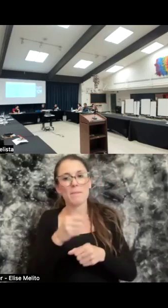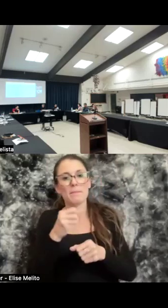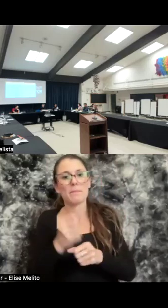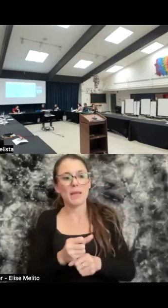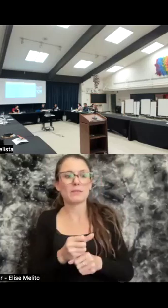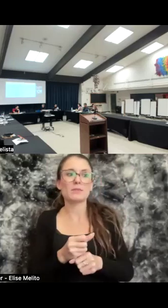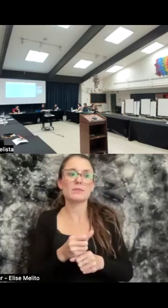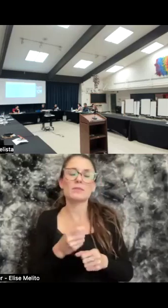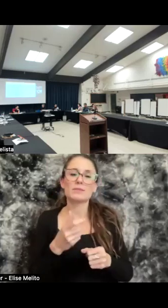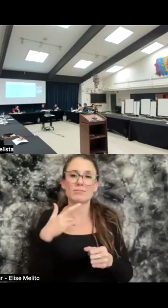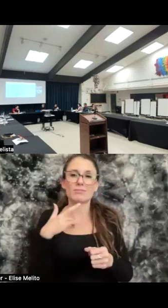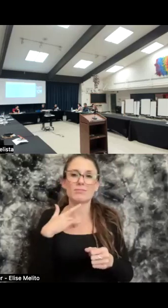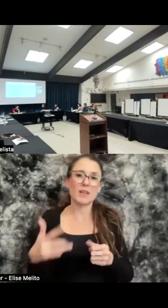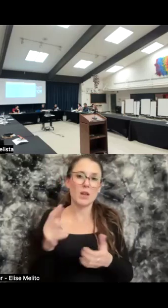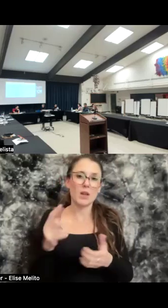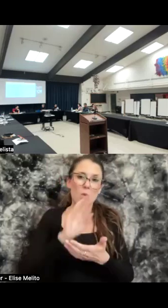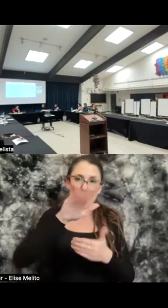waking us up a little too. So.